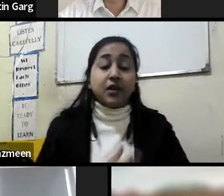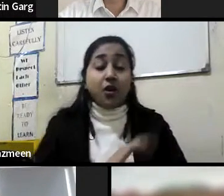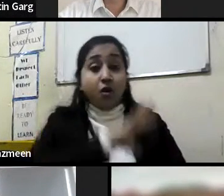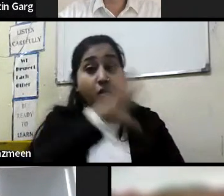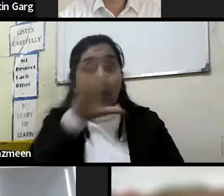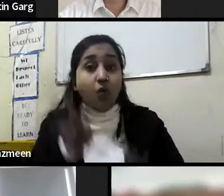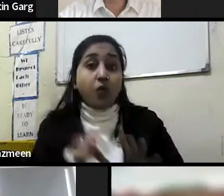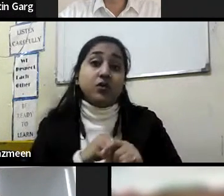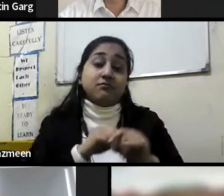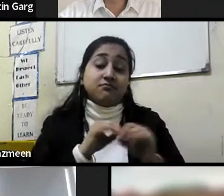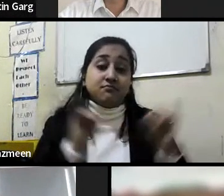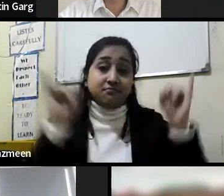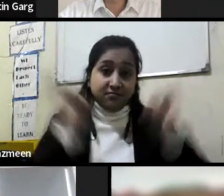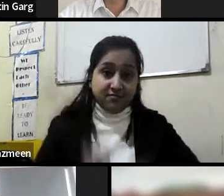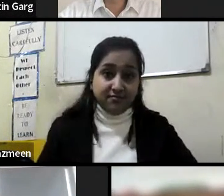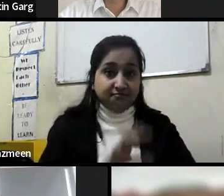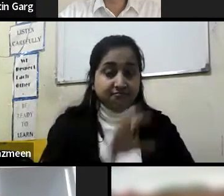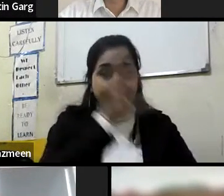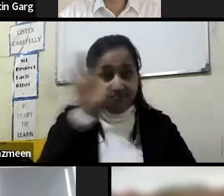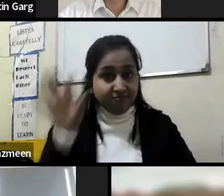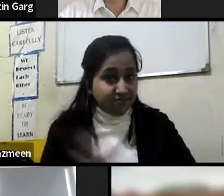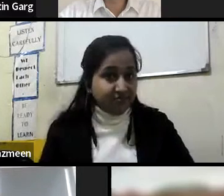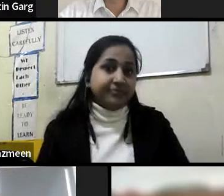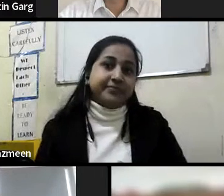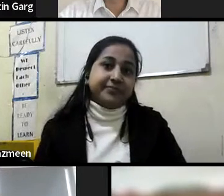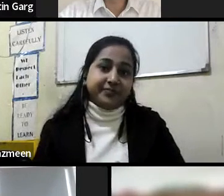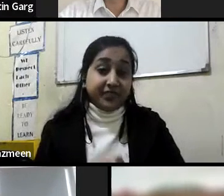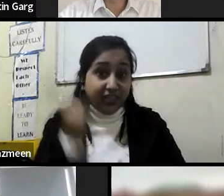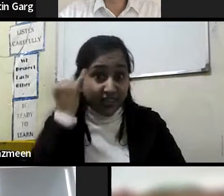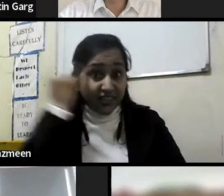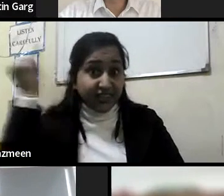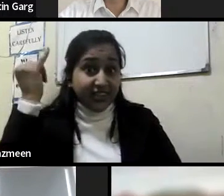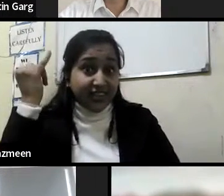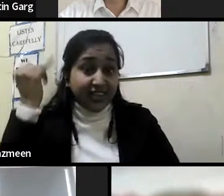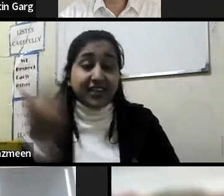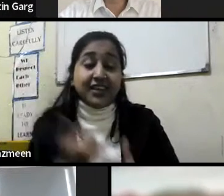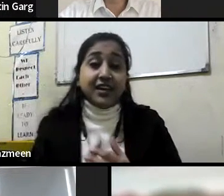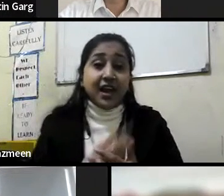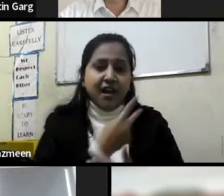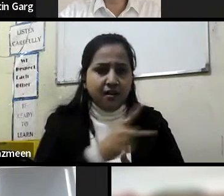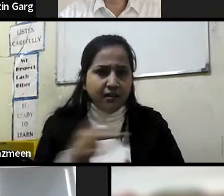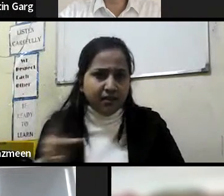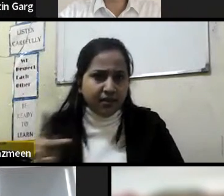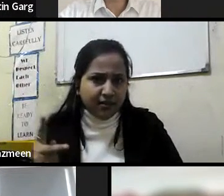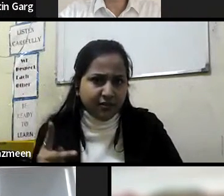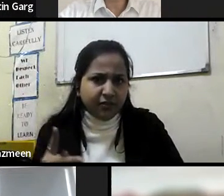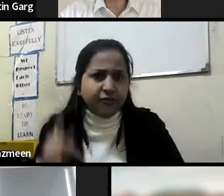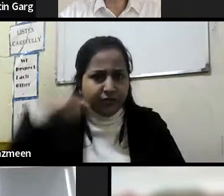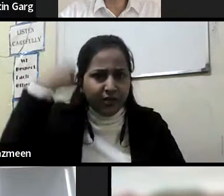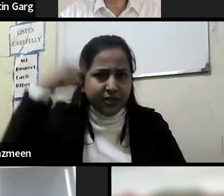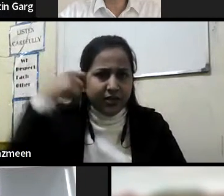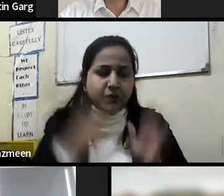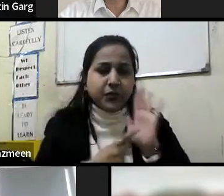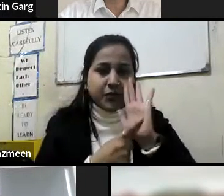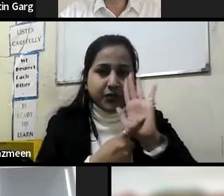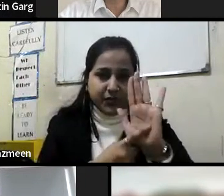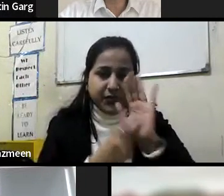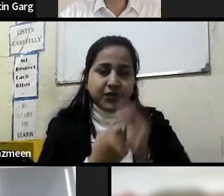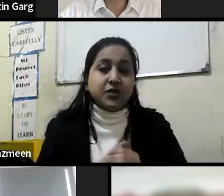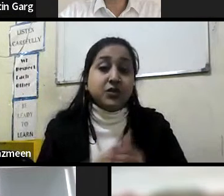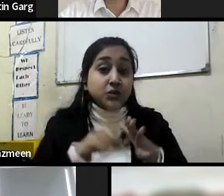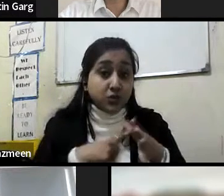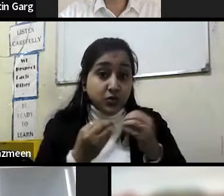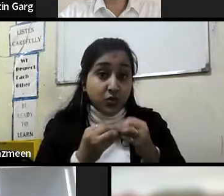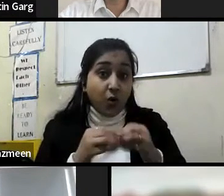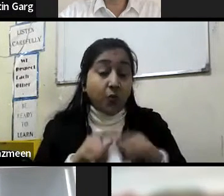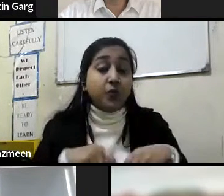across India. We are in the process for creating an entire suite of short videos for various job roles,